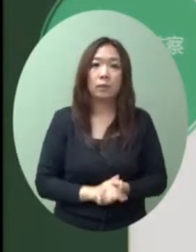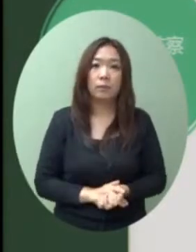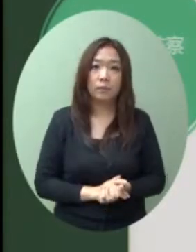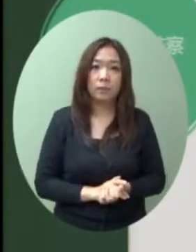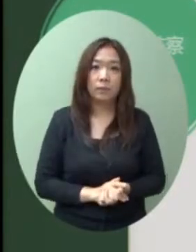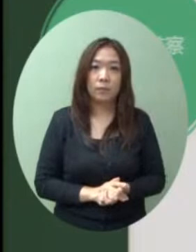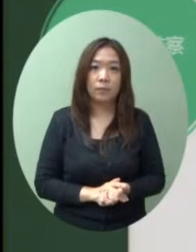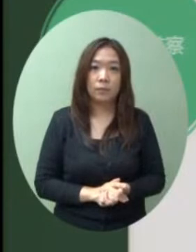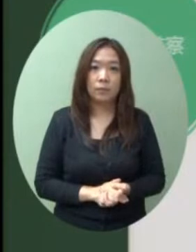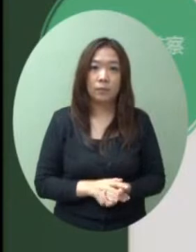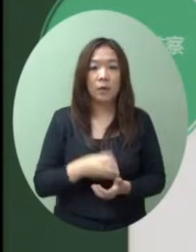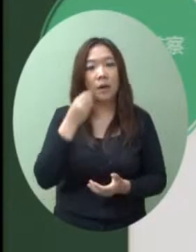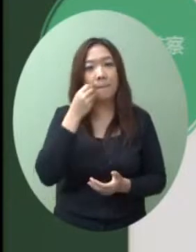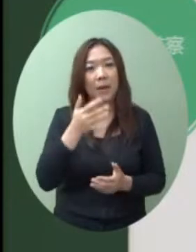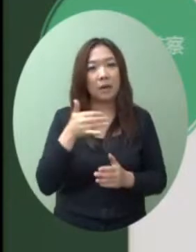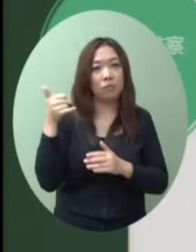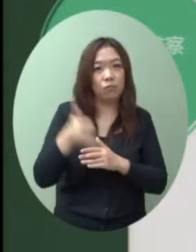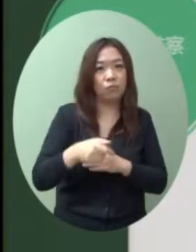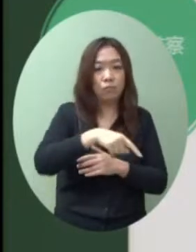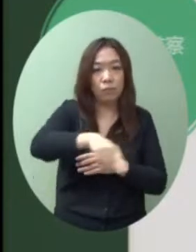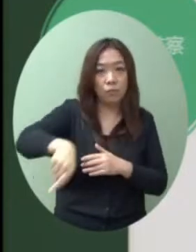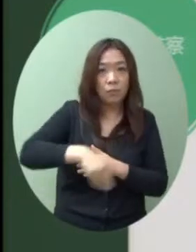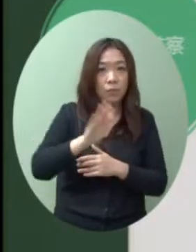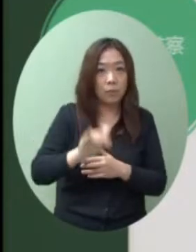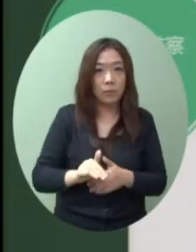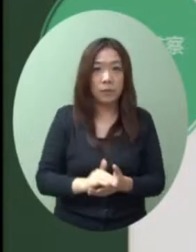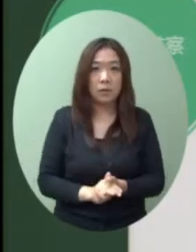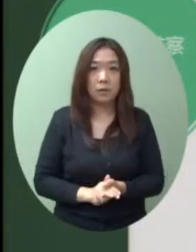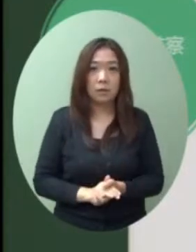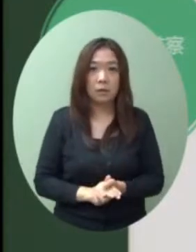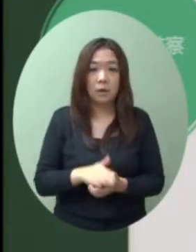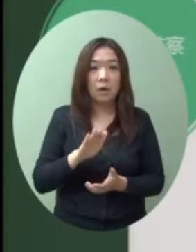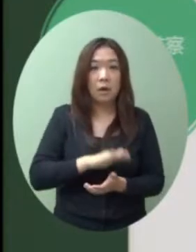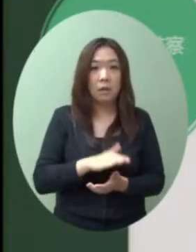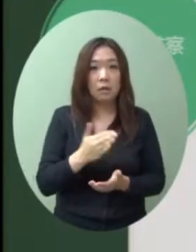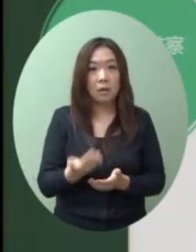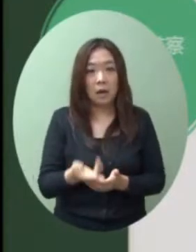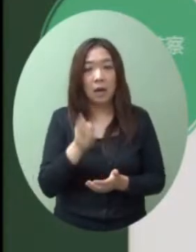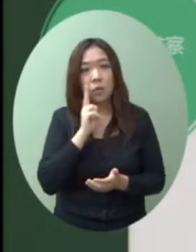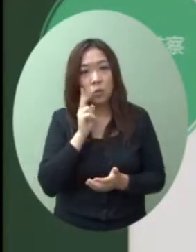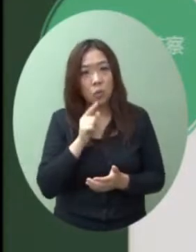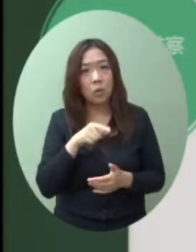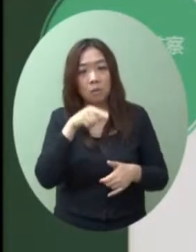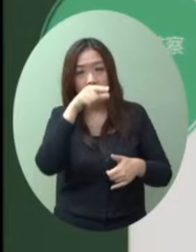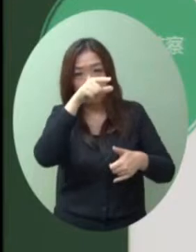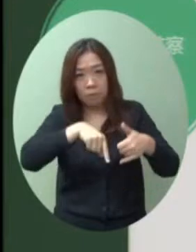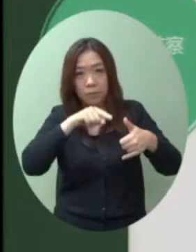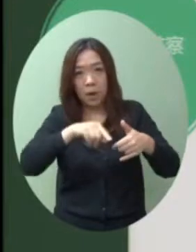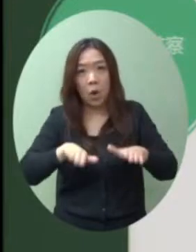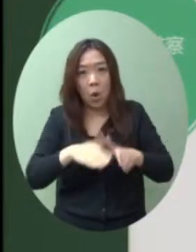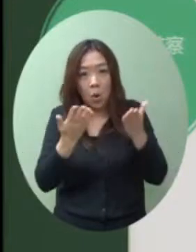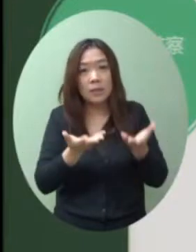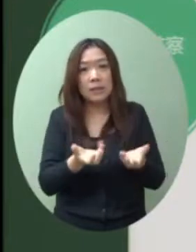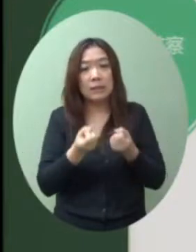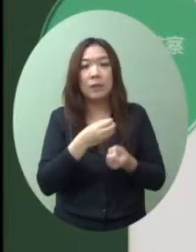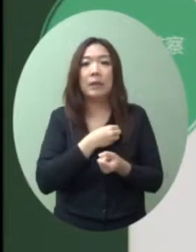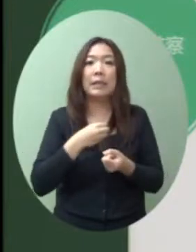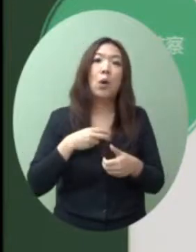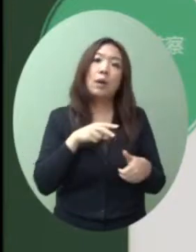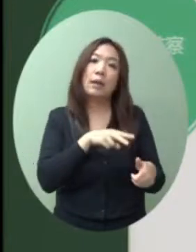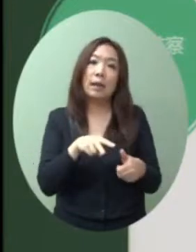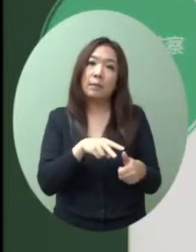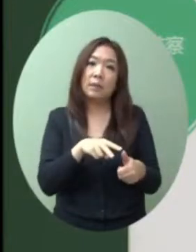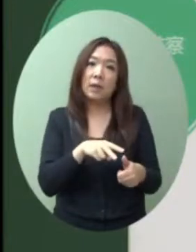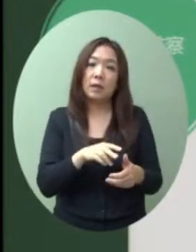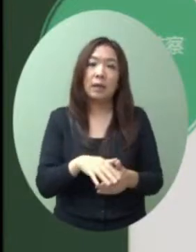show a blue QR code, and the person would be allowed to enter the premises. However, if the person is